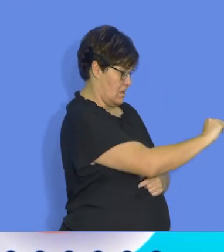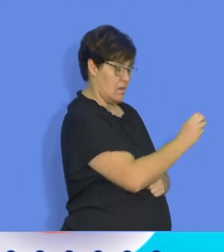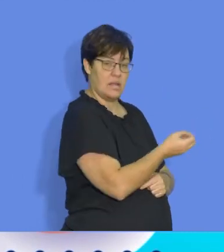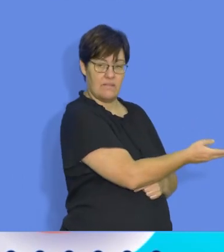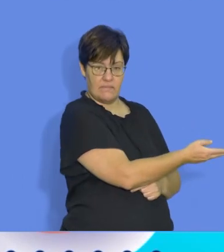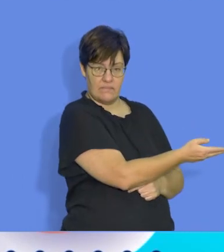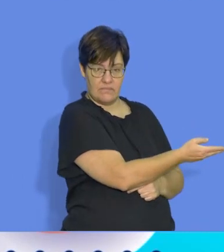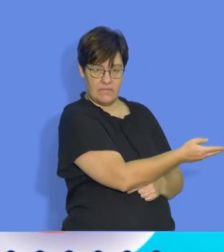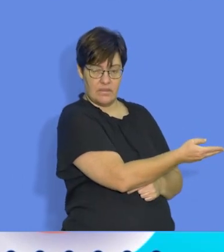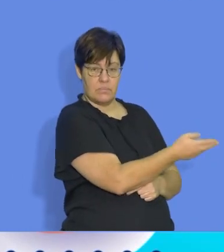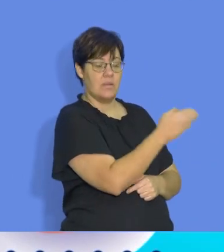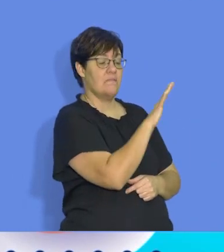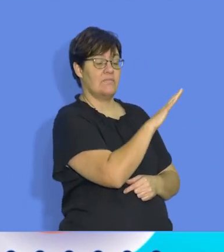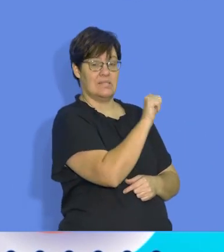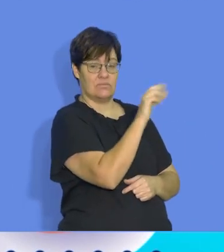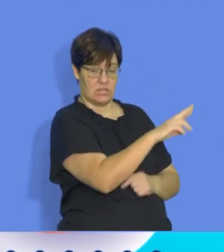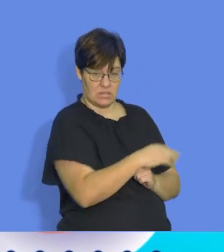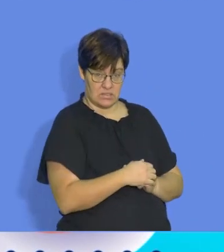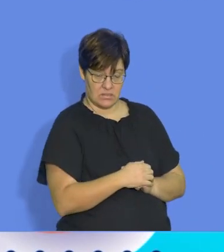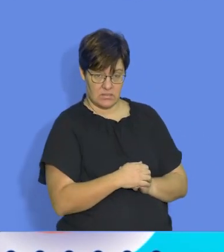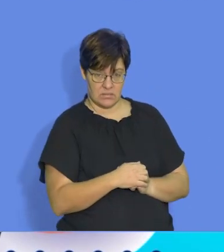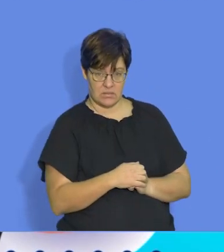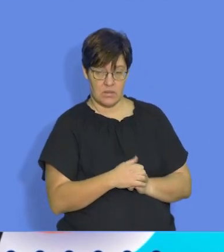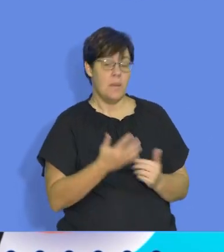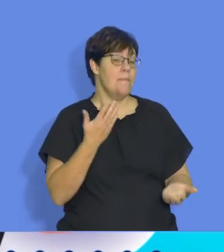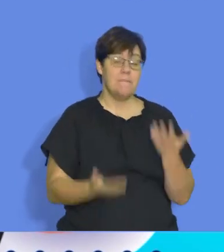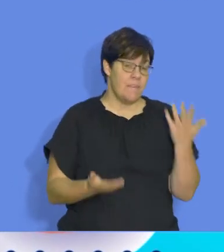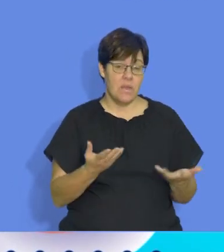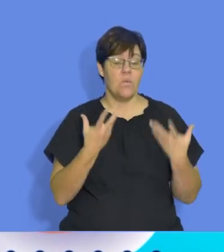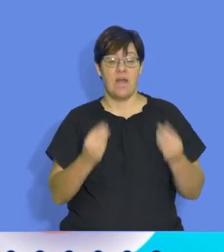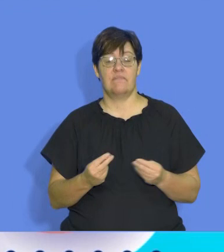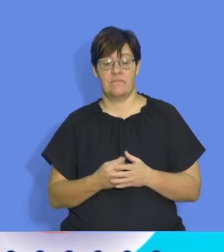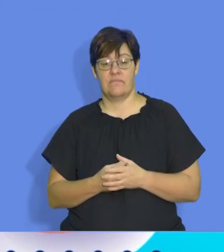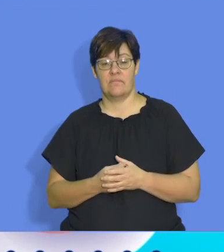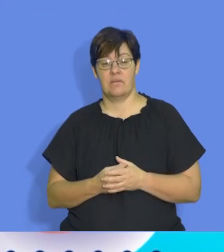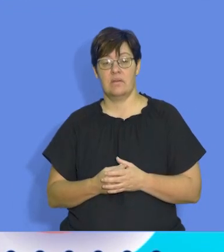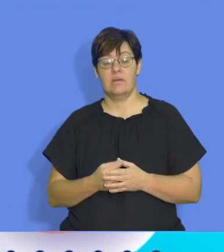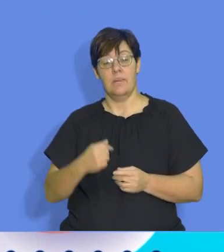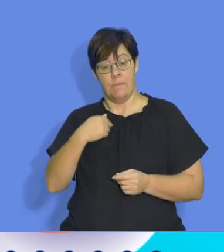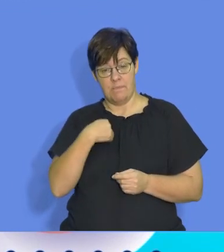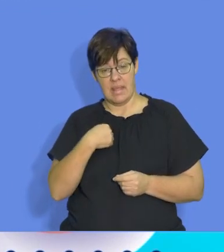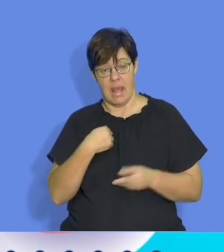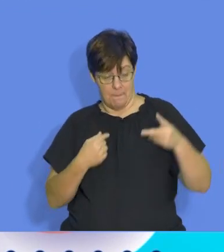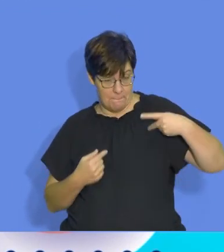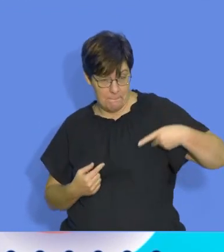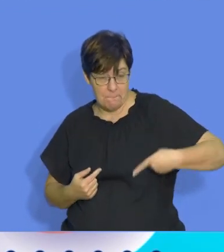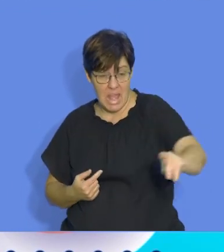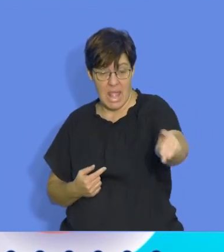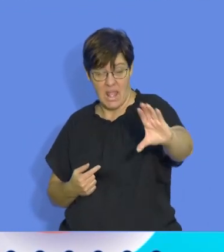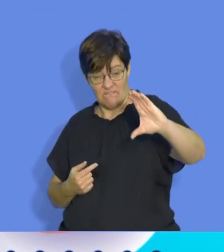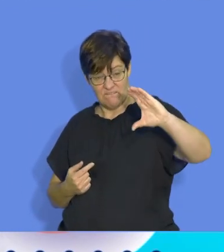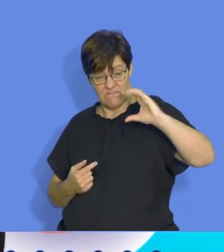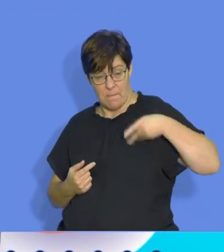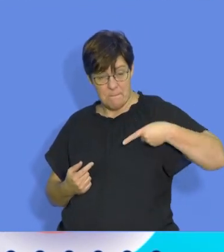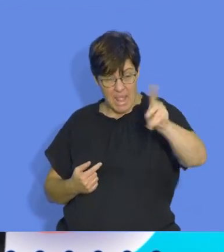here, 56 Rand. But remember, you can have a situation where your input is greater than